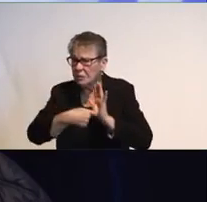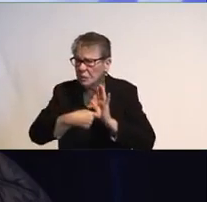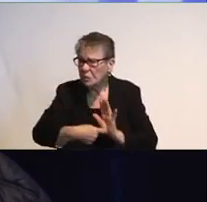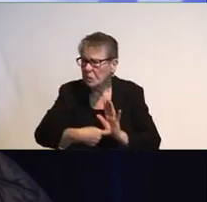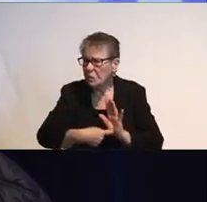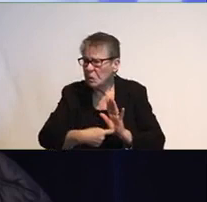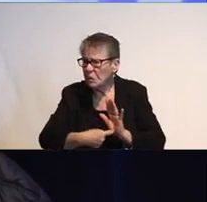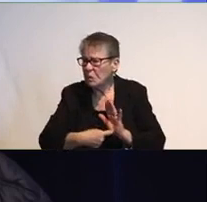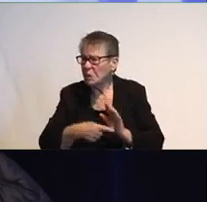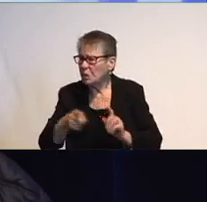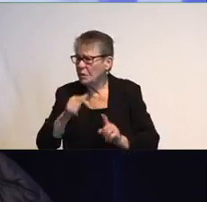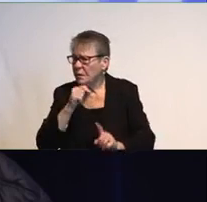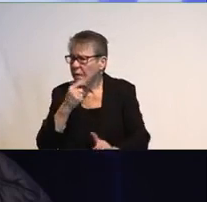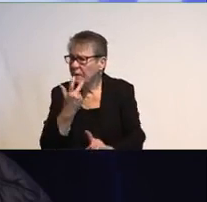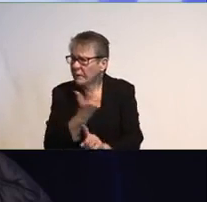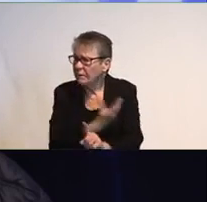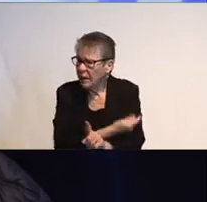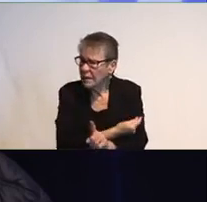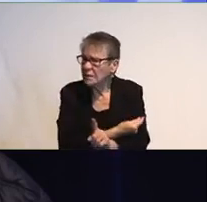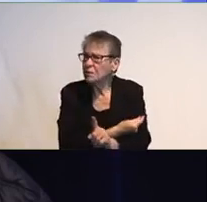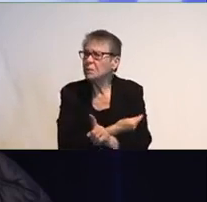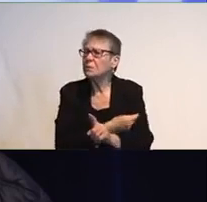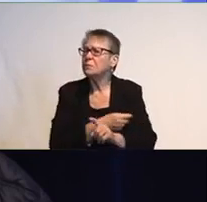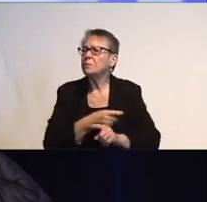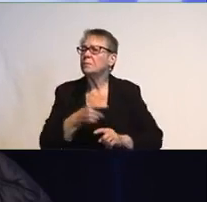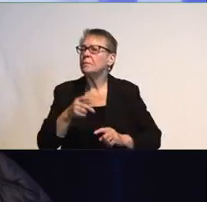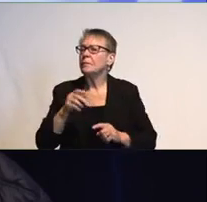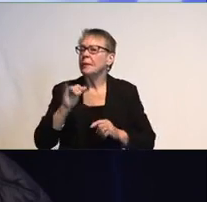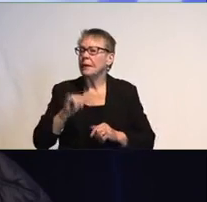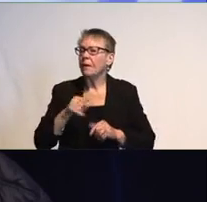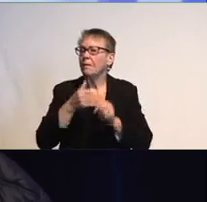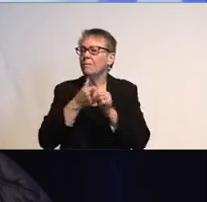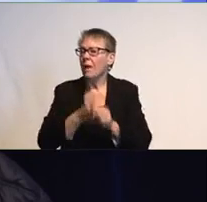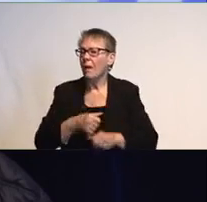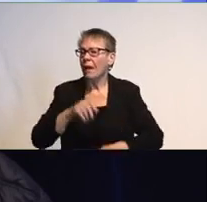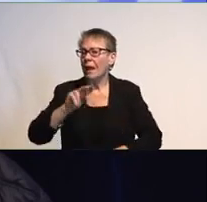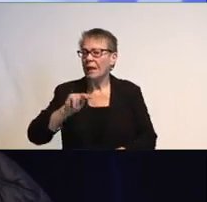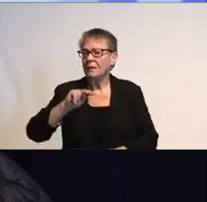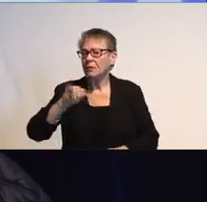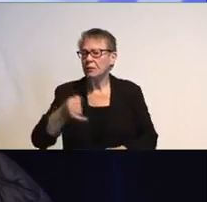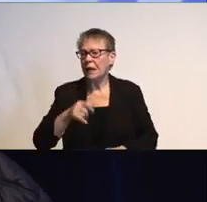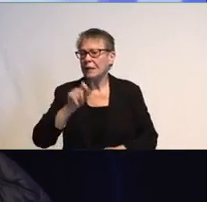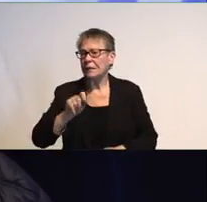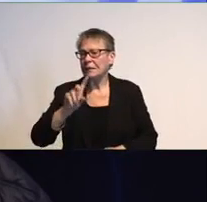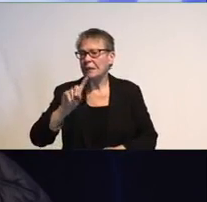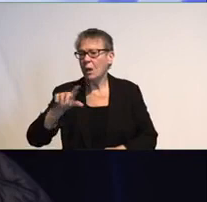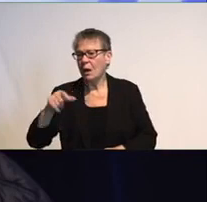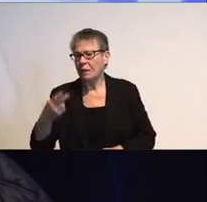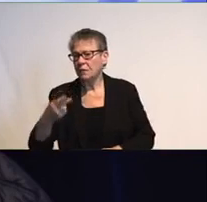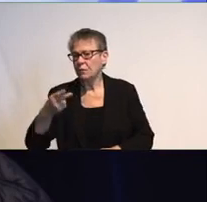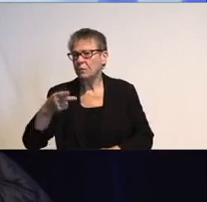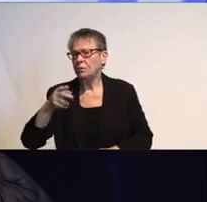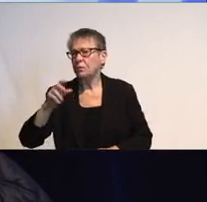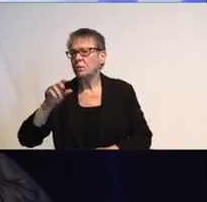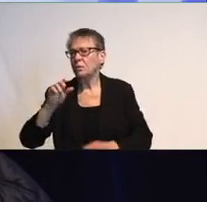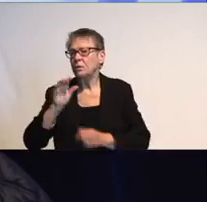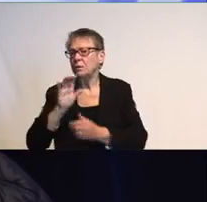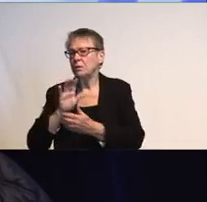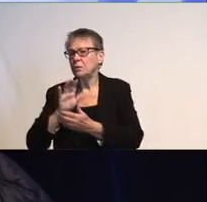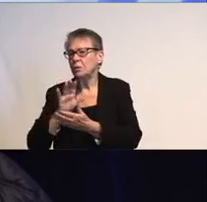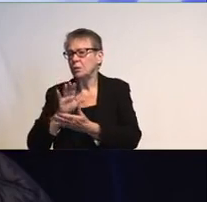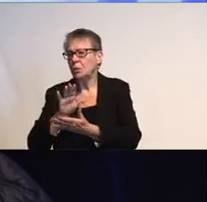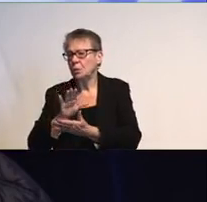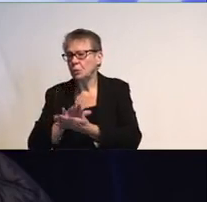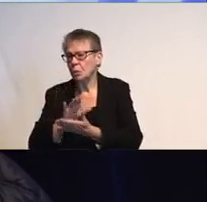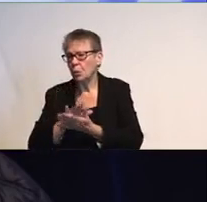status, may follow NJ.DOH school exclusion list to determine when they can return to